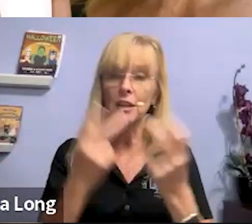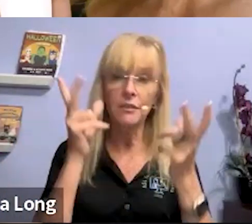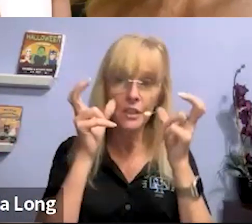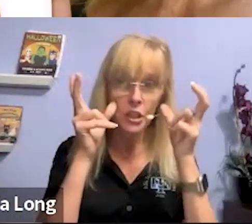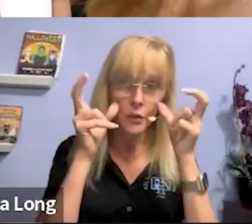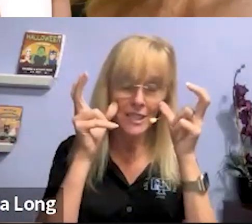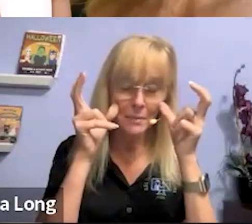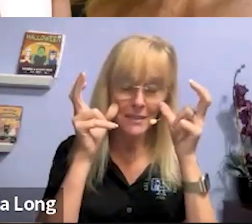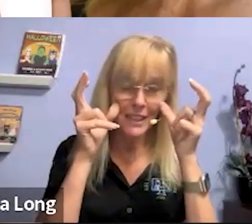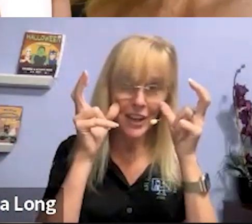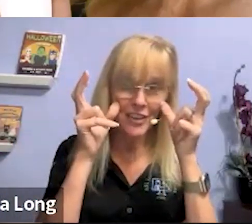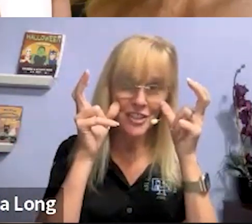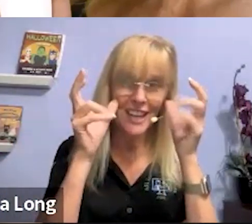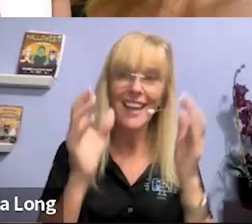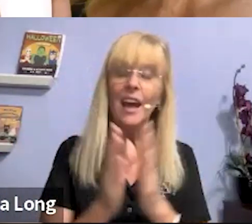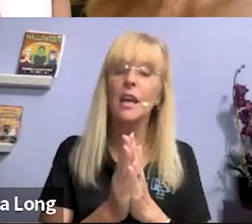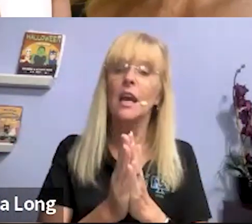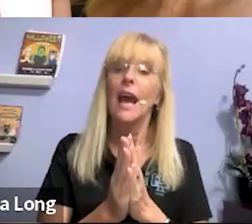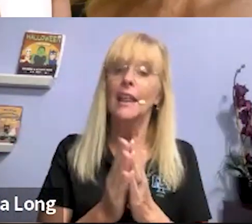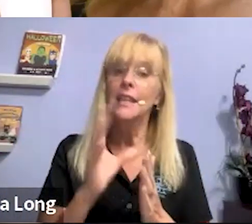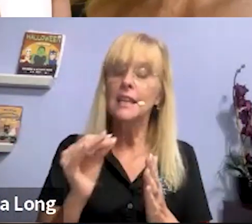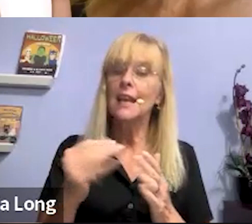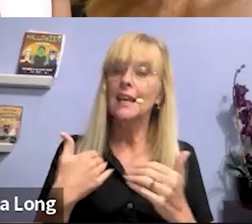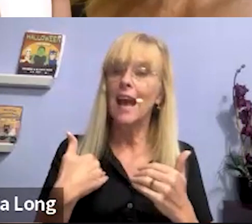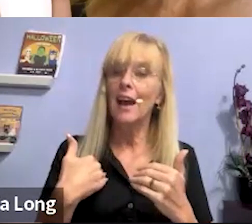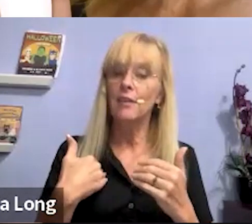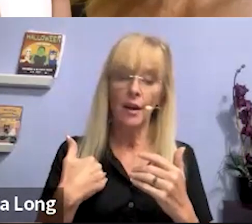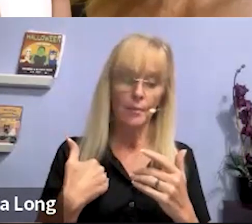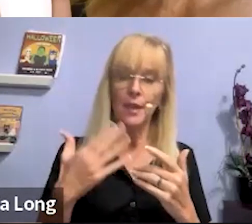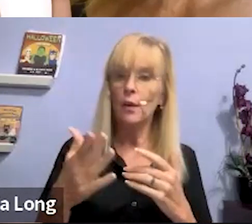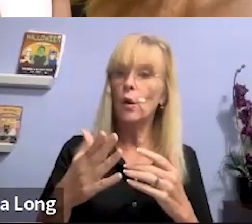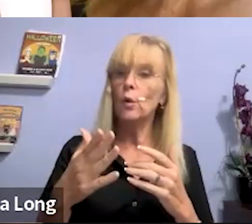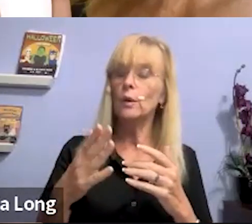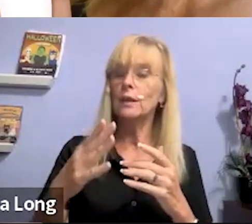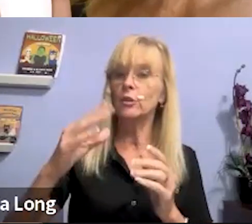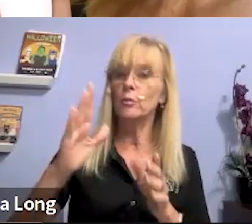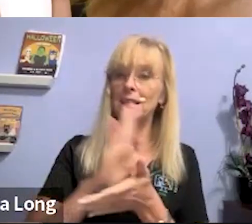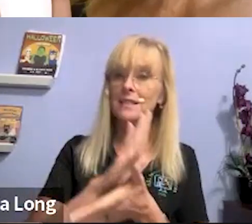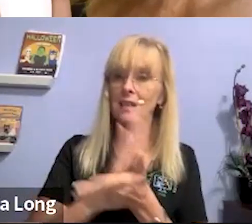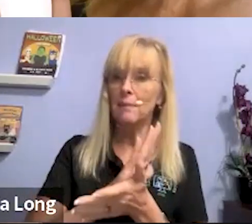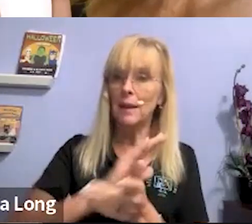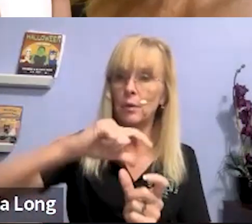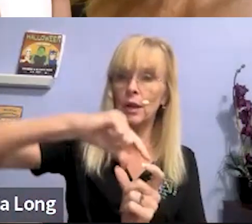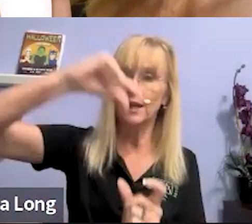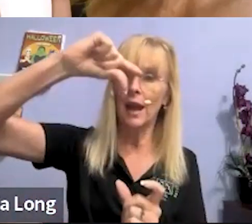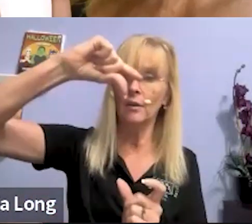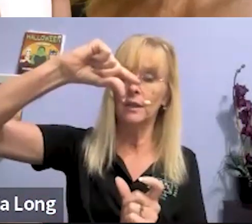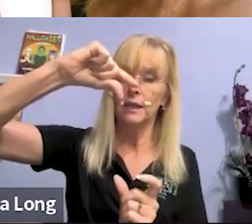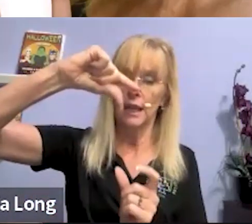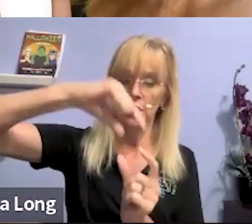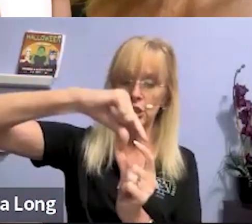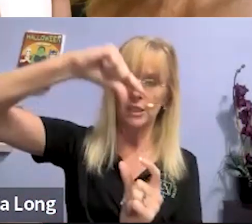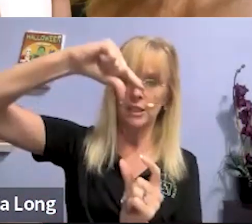support each other visually, receptively, understand that. And then they can have their own little pieces of paper cut